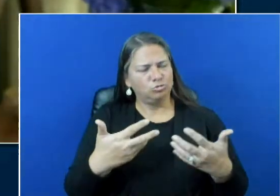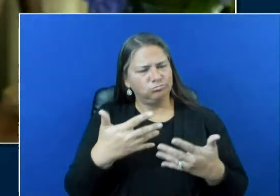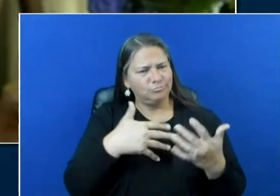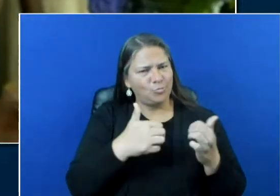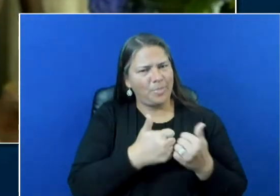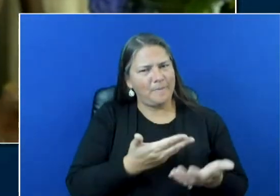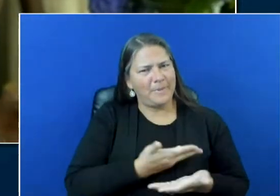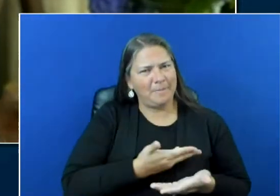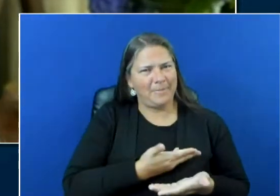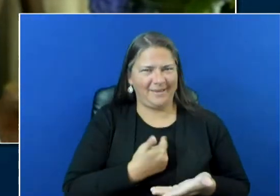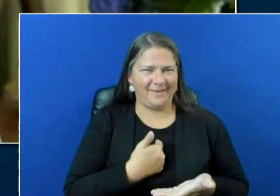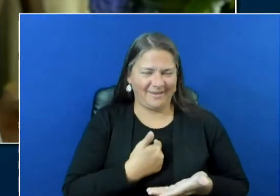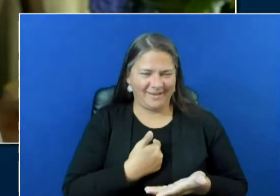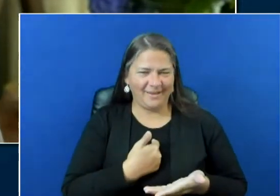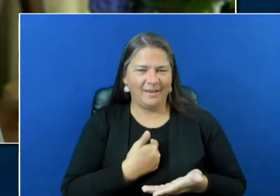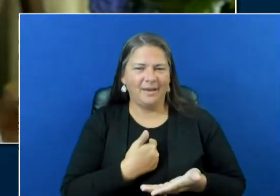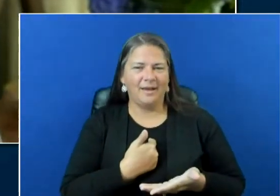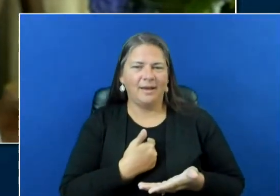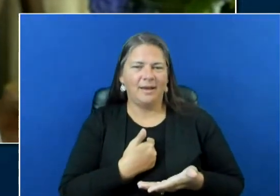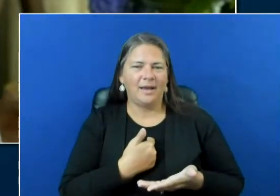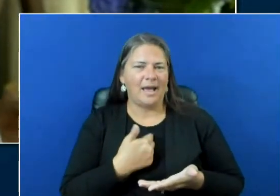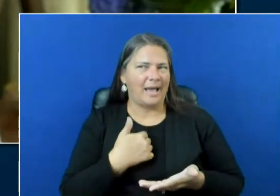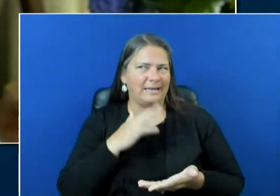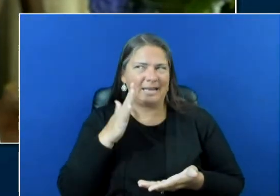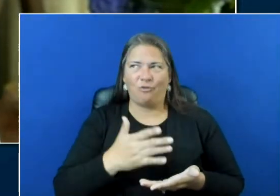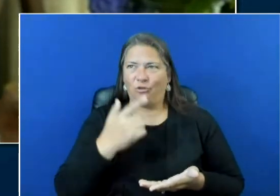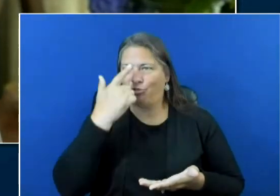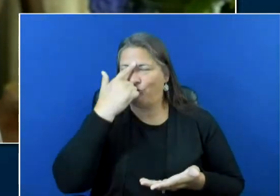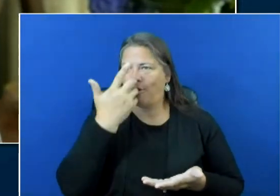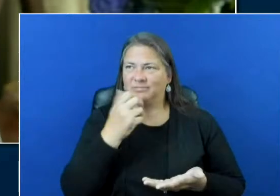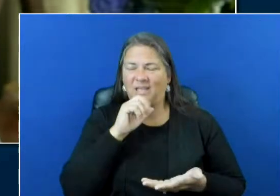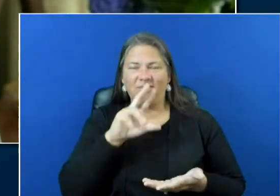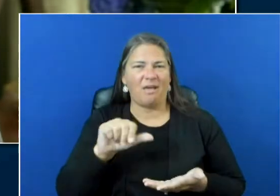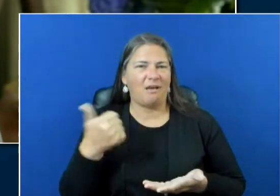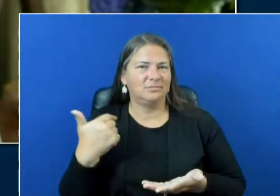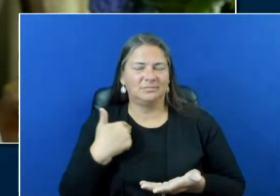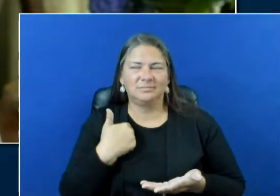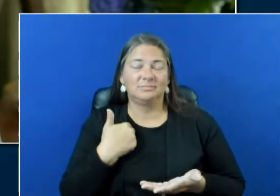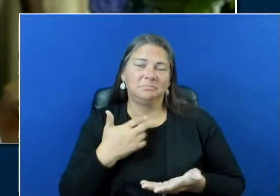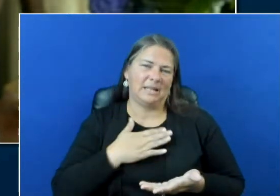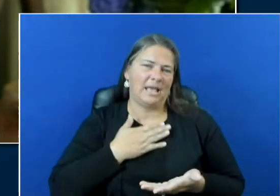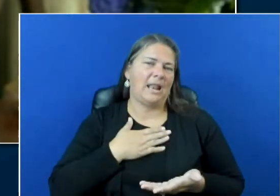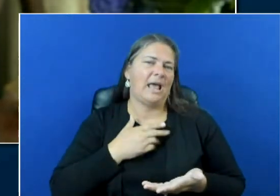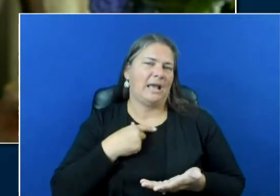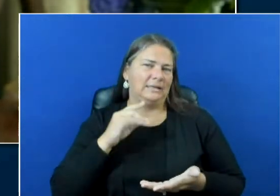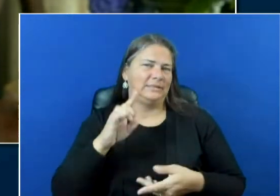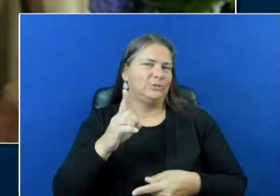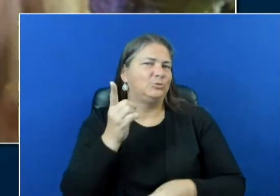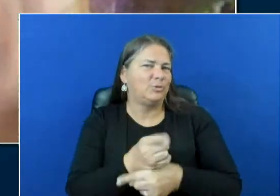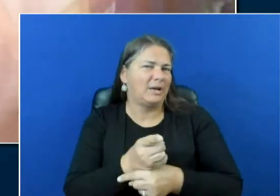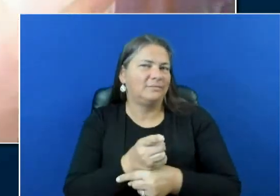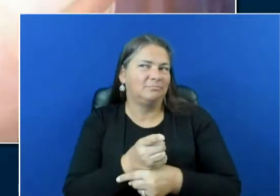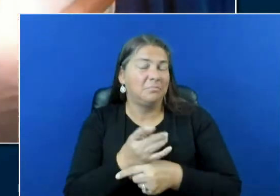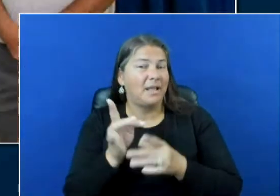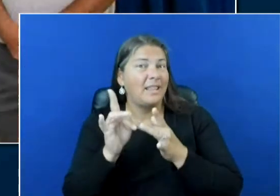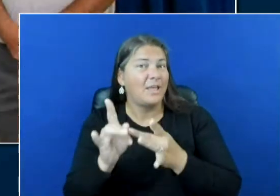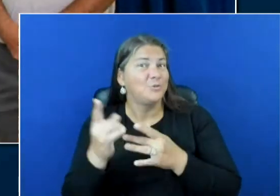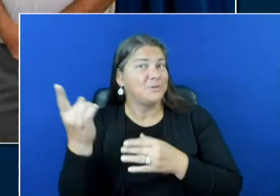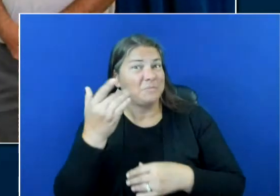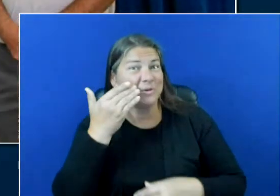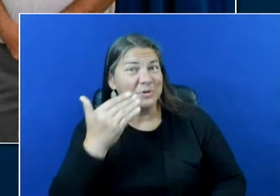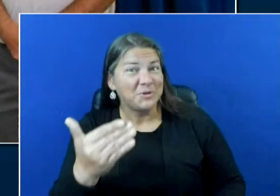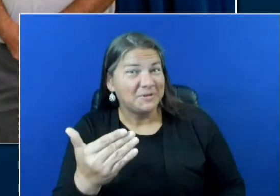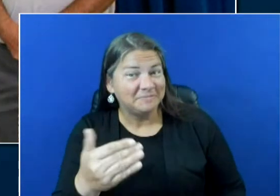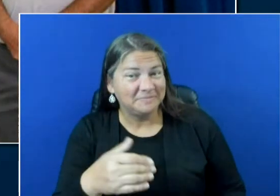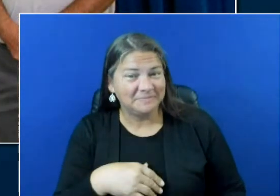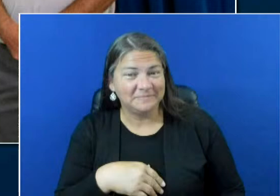And then I never really thought anything else about it, but I'm glad I did the right thing because it's led to something good. I